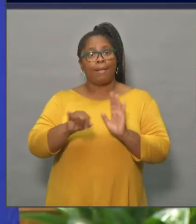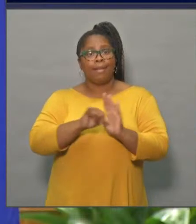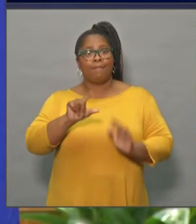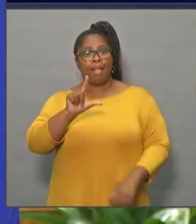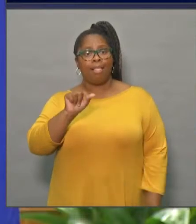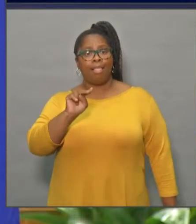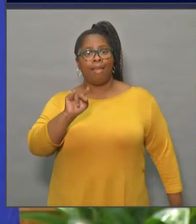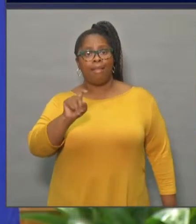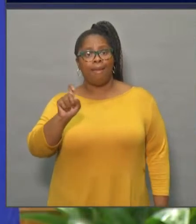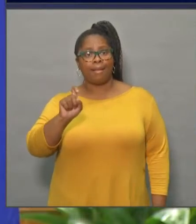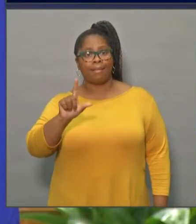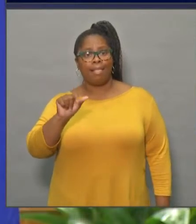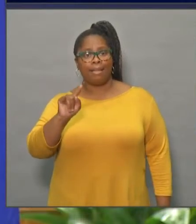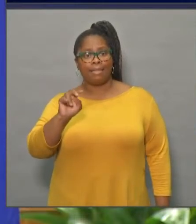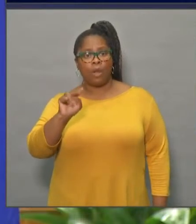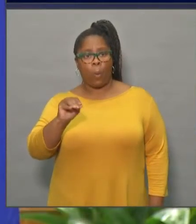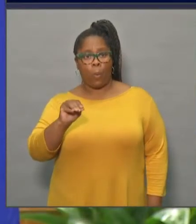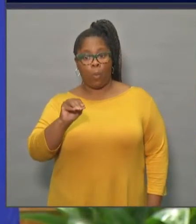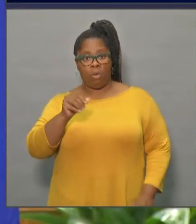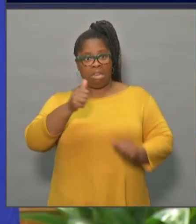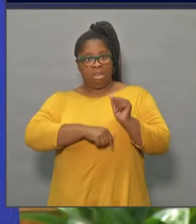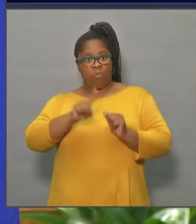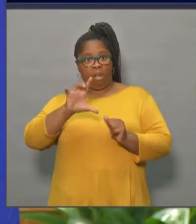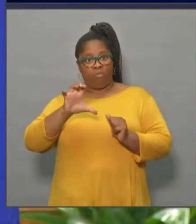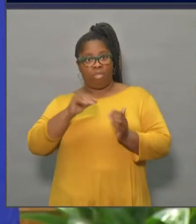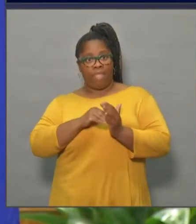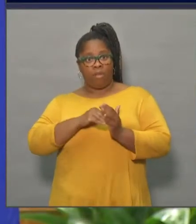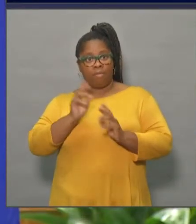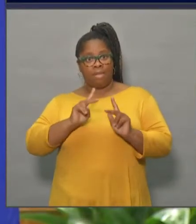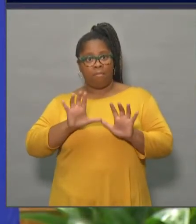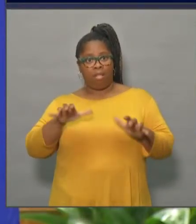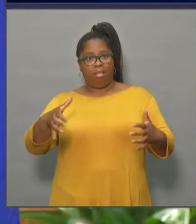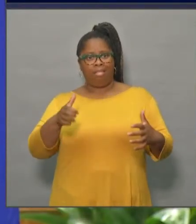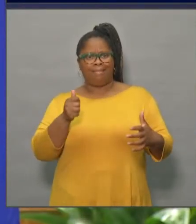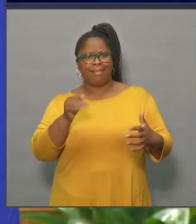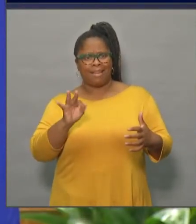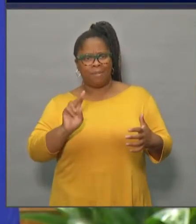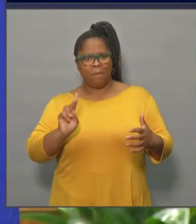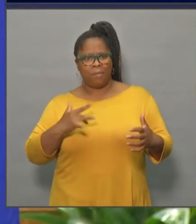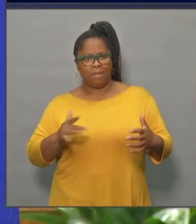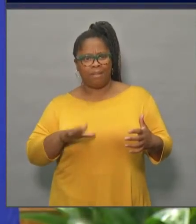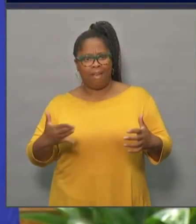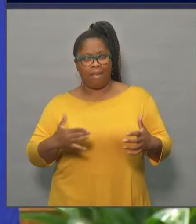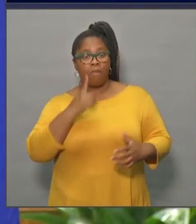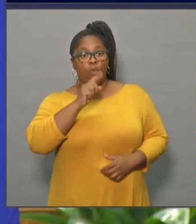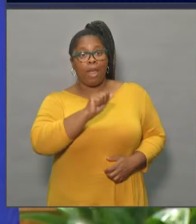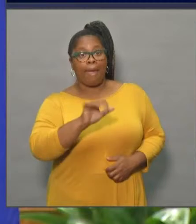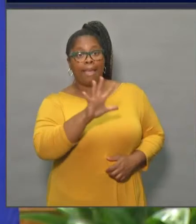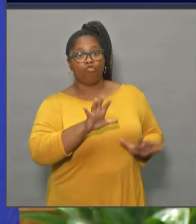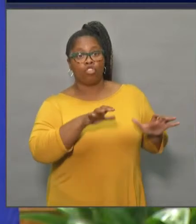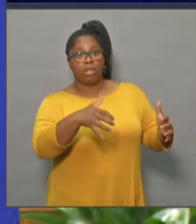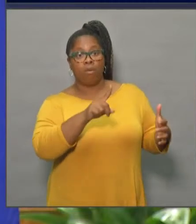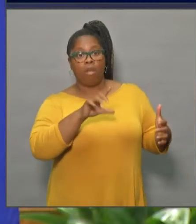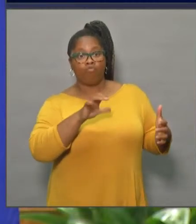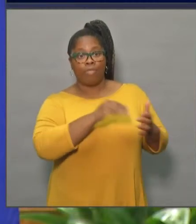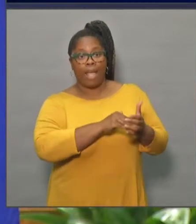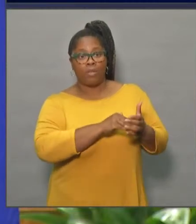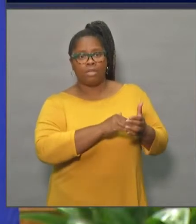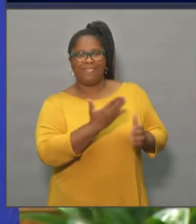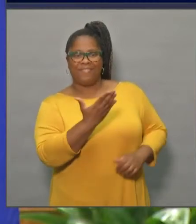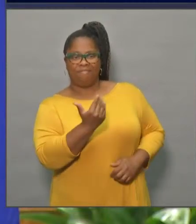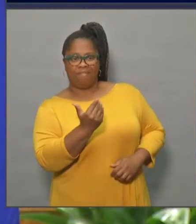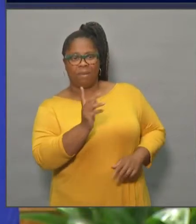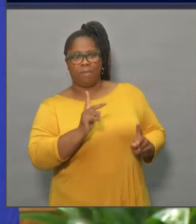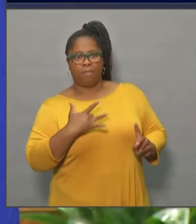or Latino, the death rate is 19 per 100,000 people. For people who are Asian, the death rate is 15 per